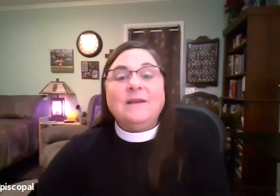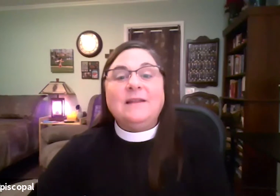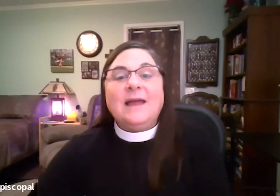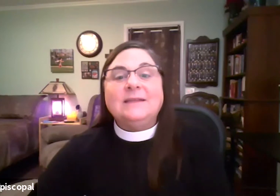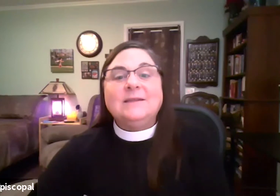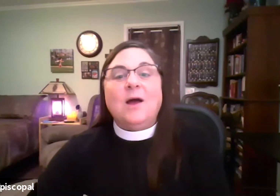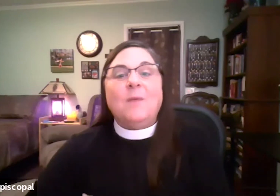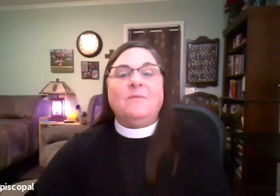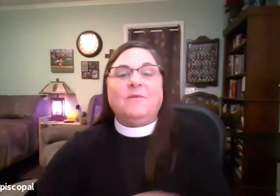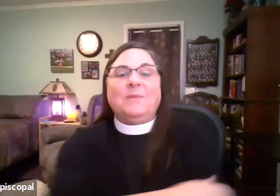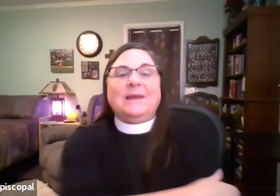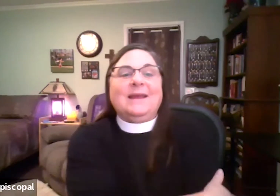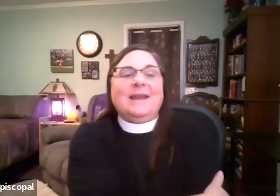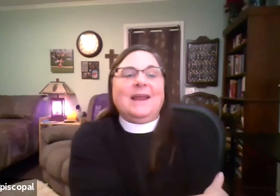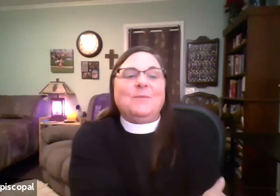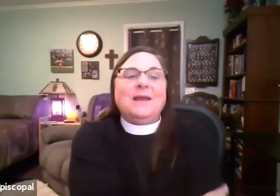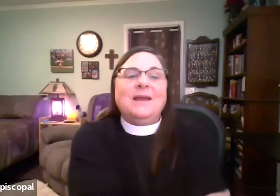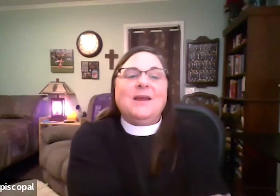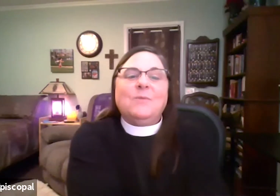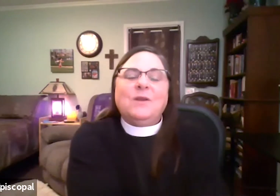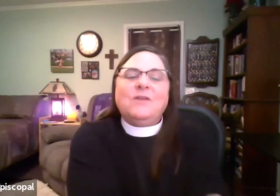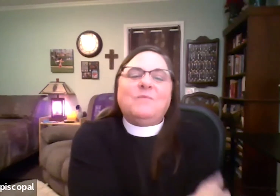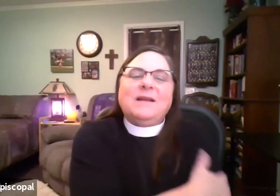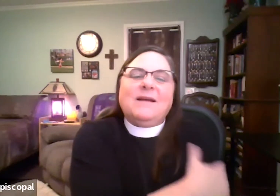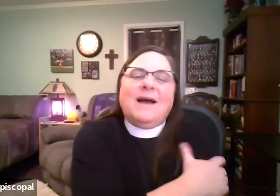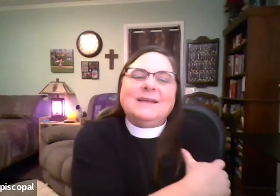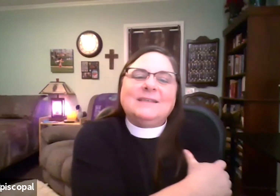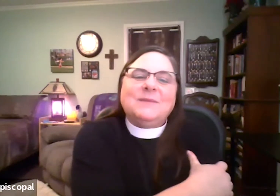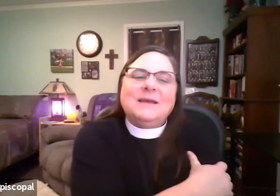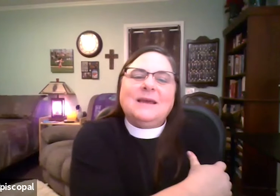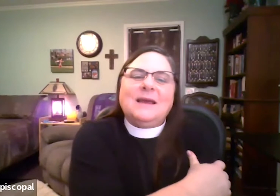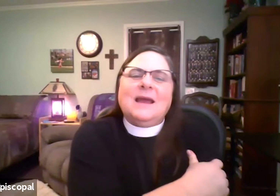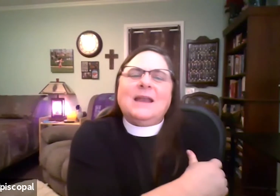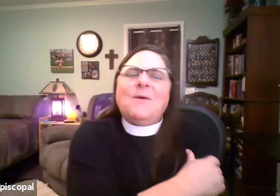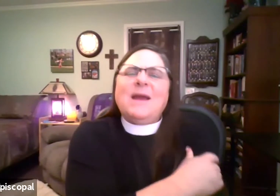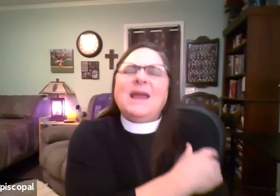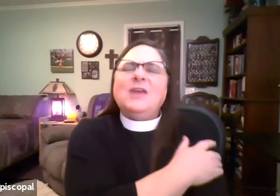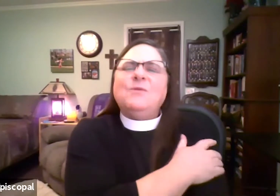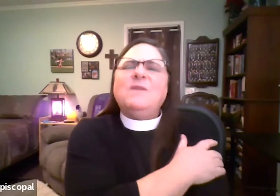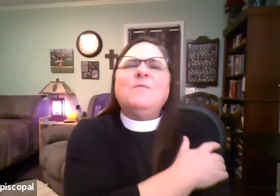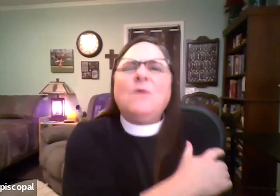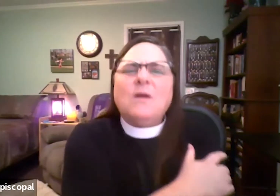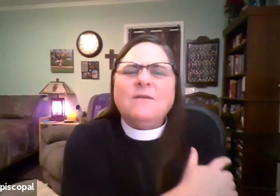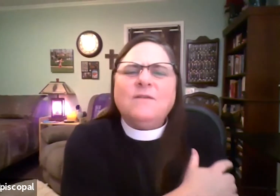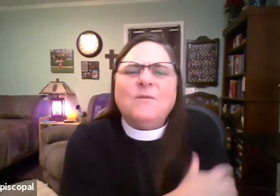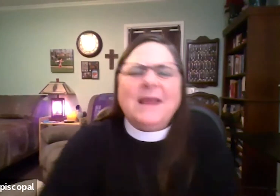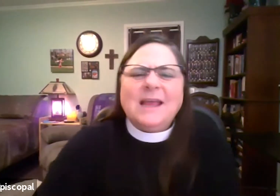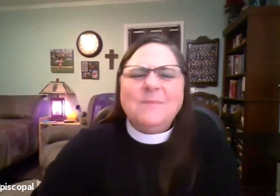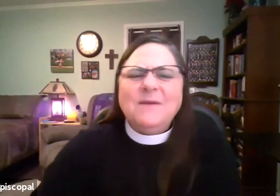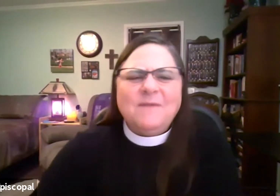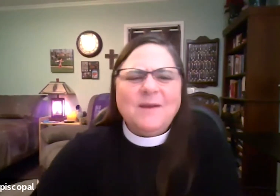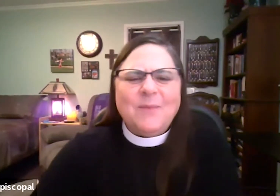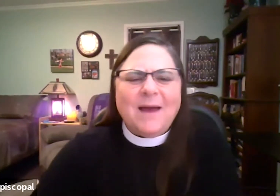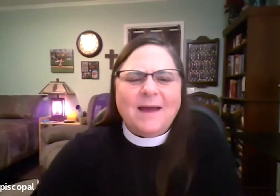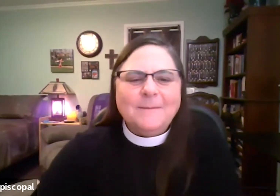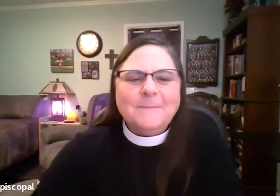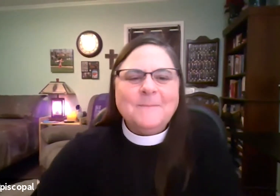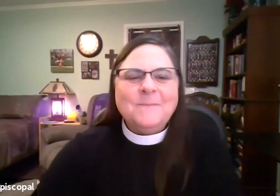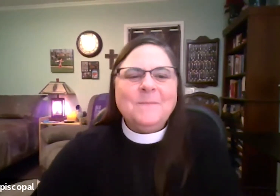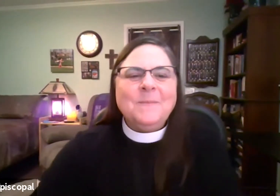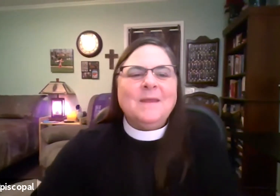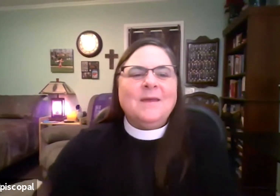I feel like scum for being an enemy when you've been kind to me. And now I hate you even more for making me feel